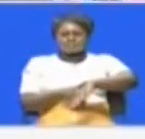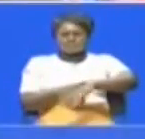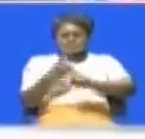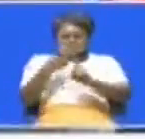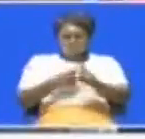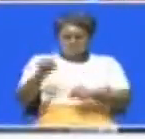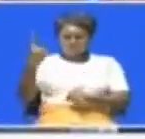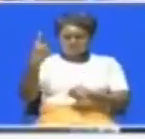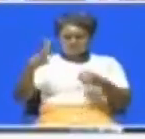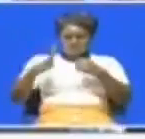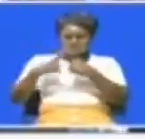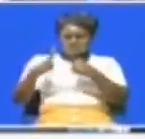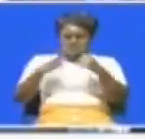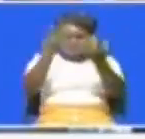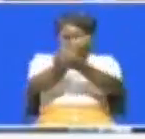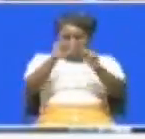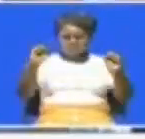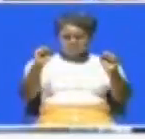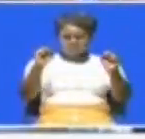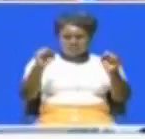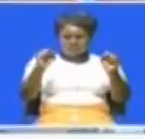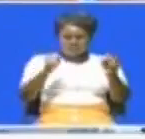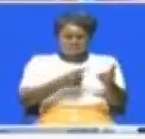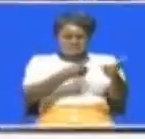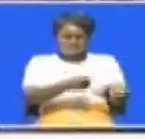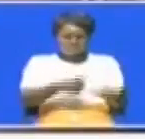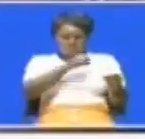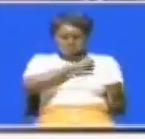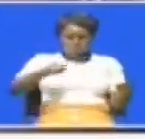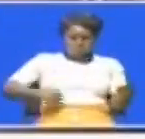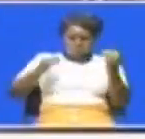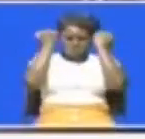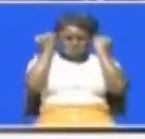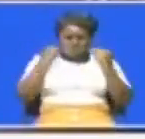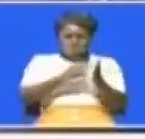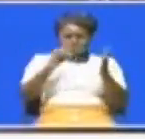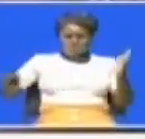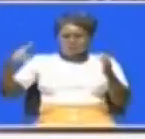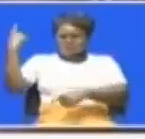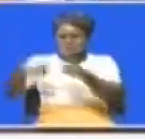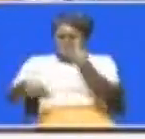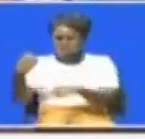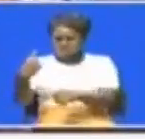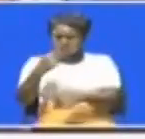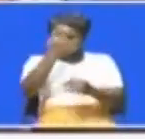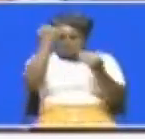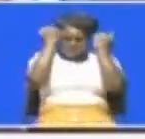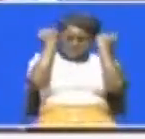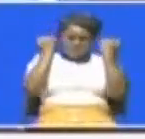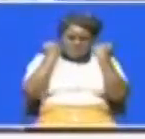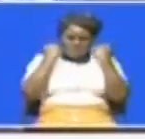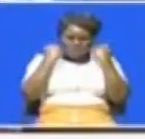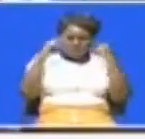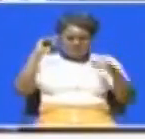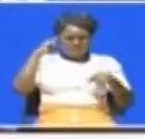of September, the president has been taking on the Supreme Court for nullifying his election victory. He says the court did not